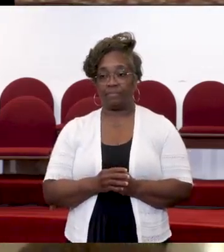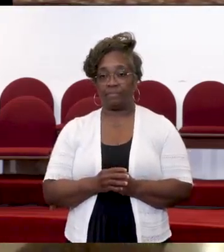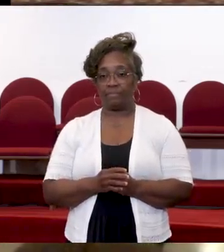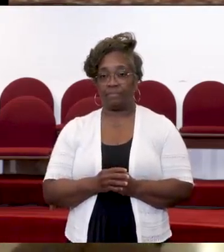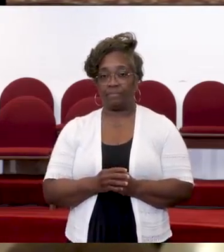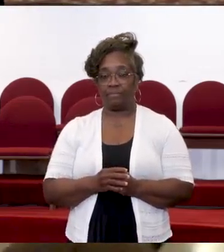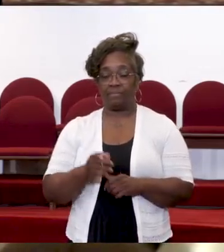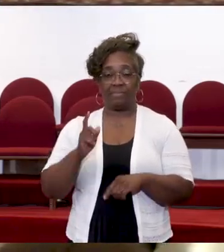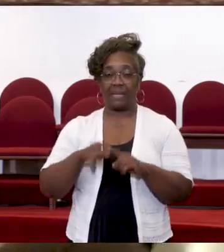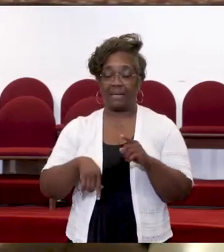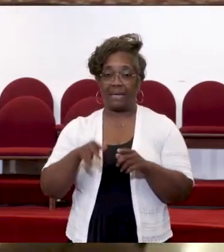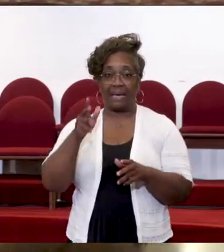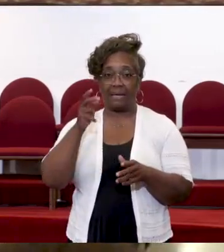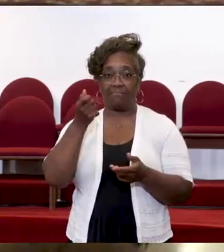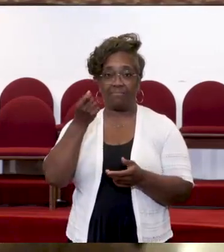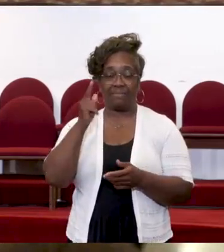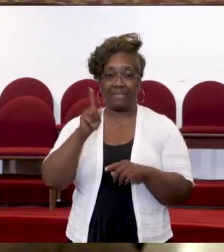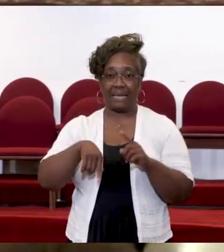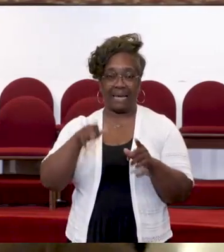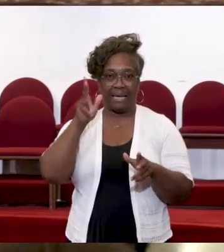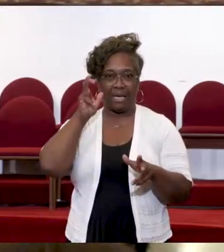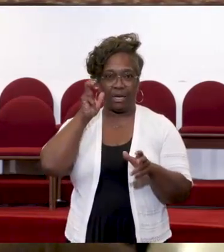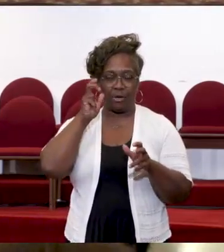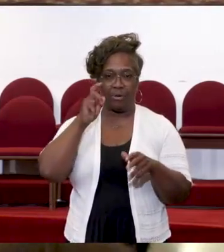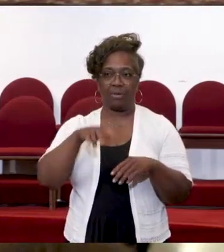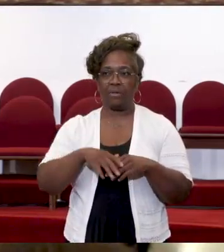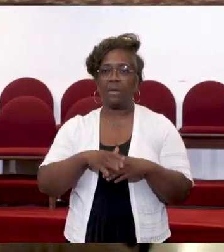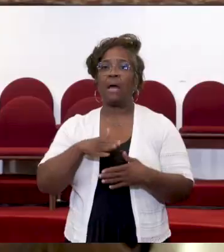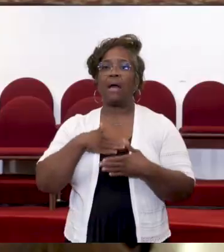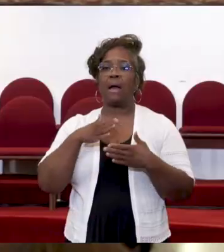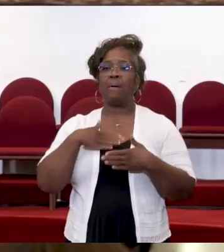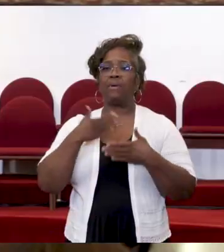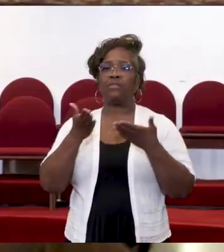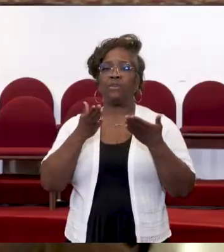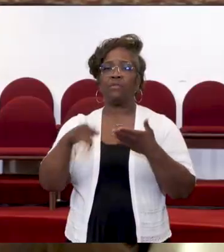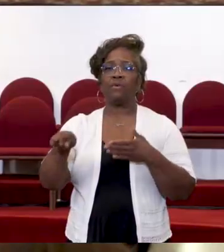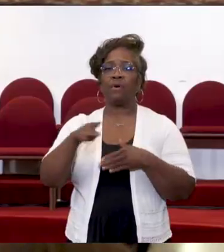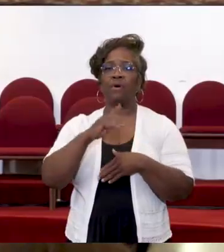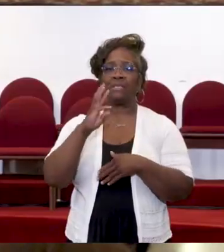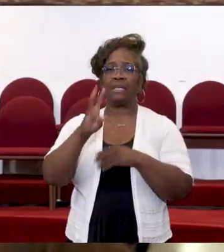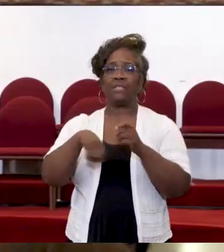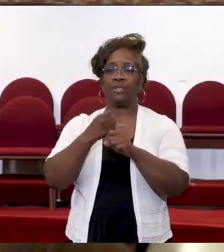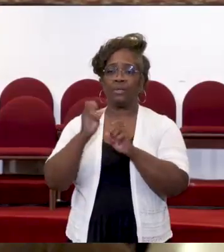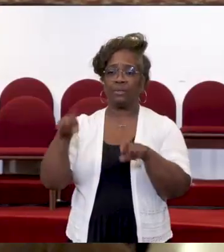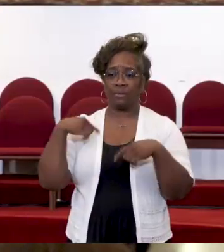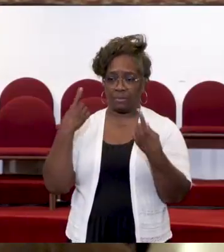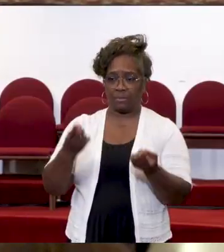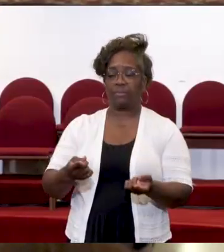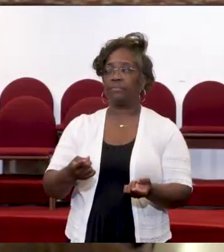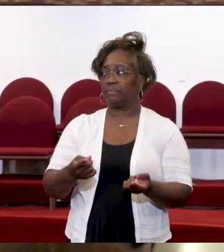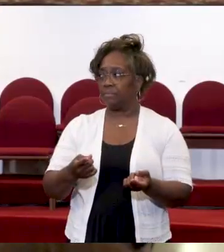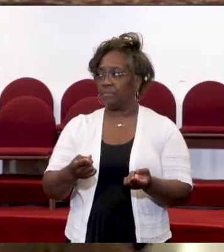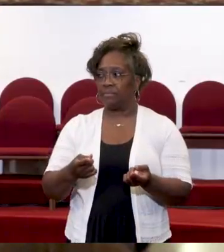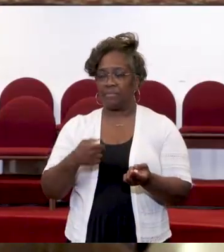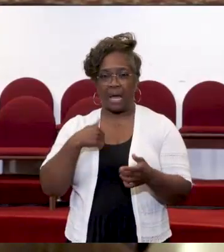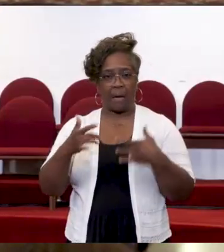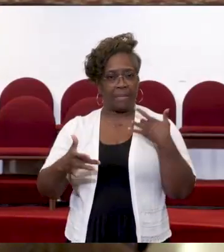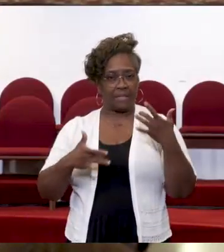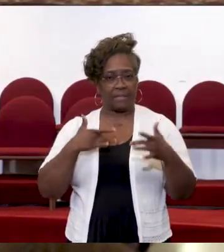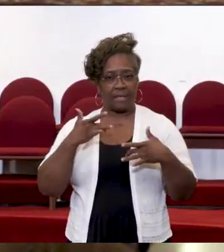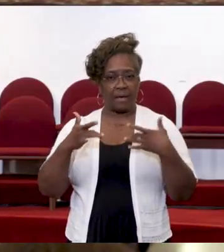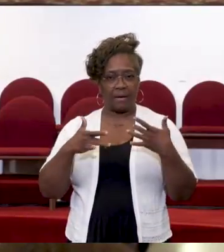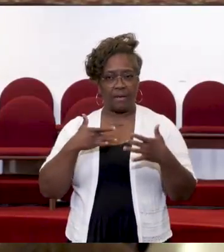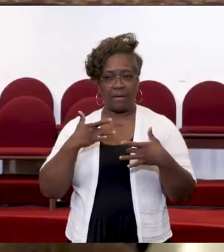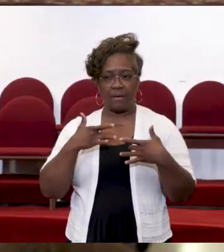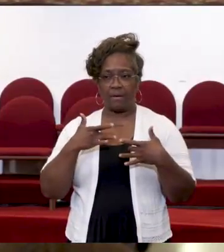It has been my honor to serve you all for the last 6 years in the capacity of your district manager, and I am so excited that we have